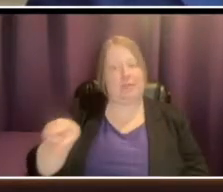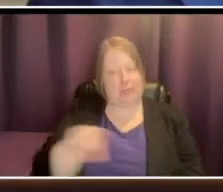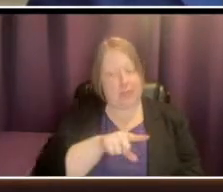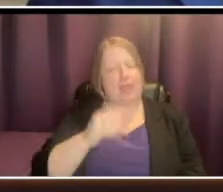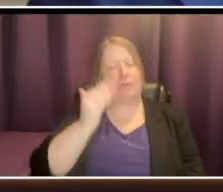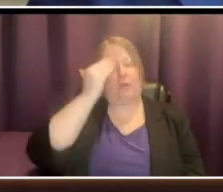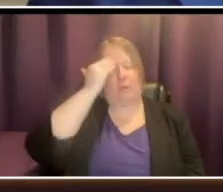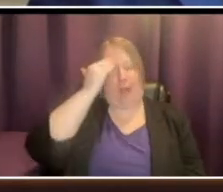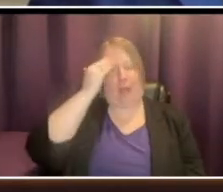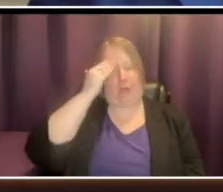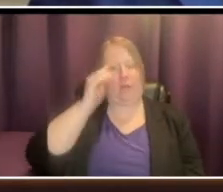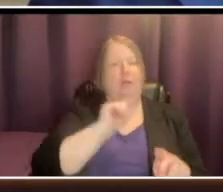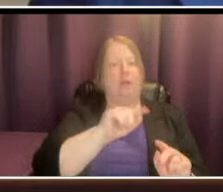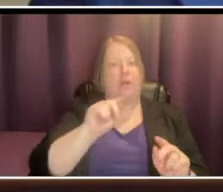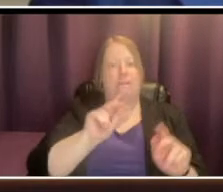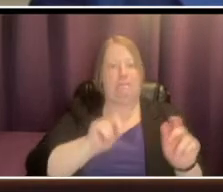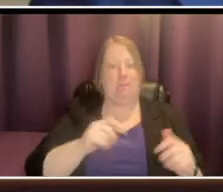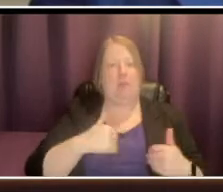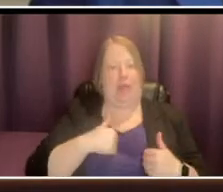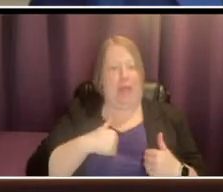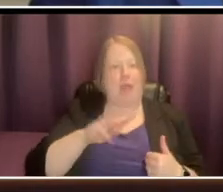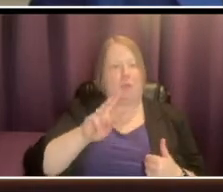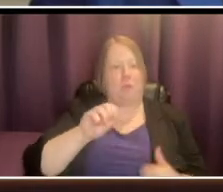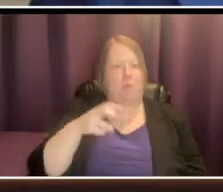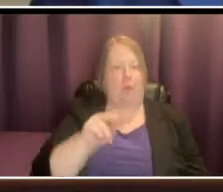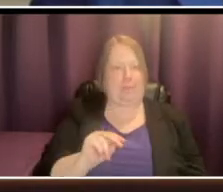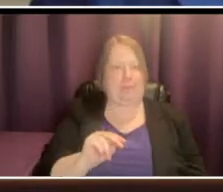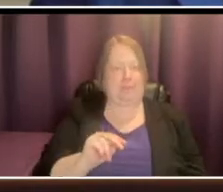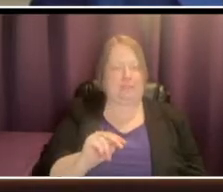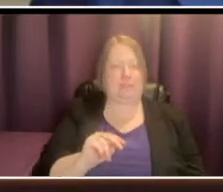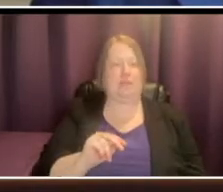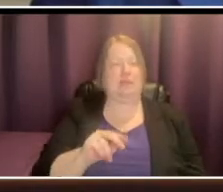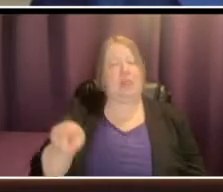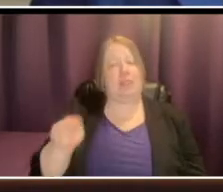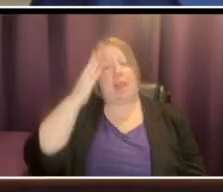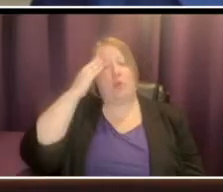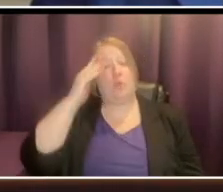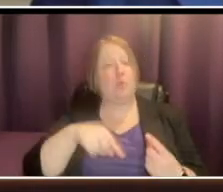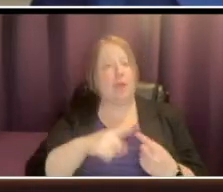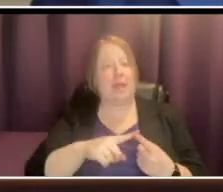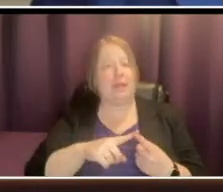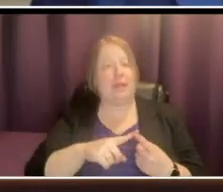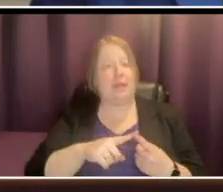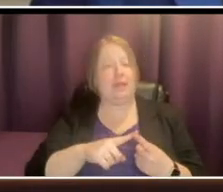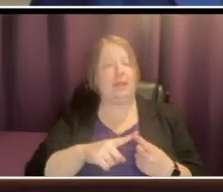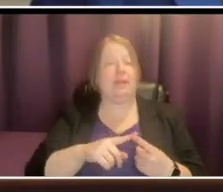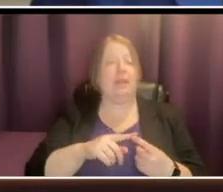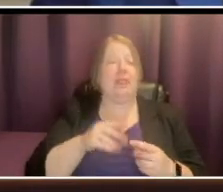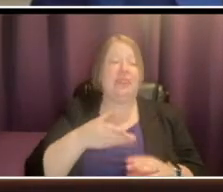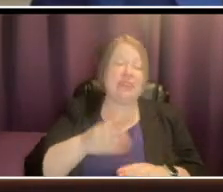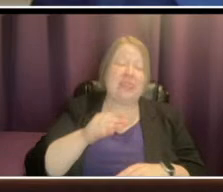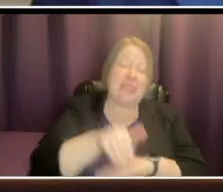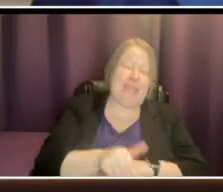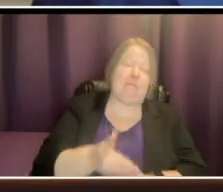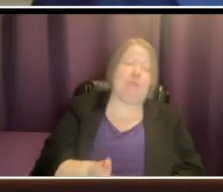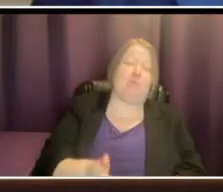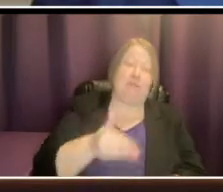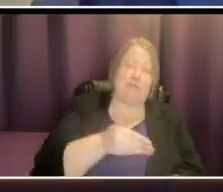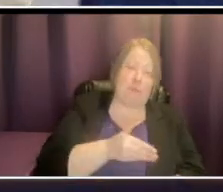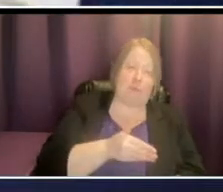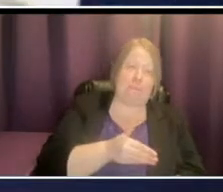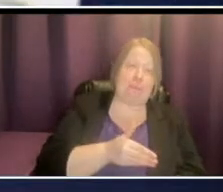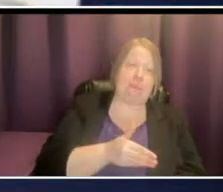by those gathered at rallies in D.C. as early as the evening before. Take this document, for